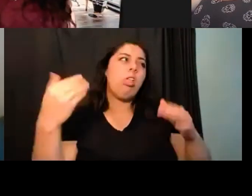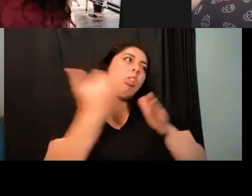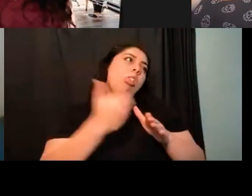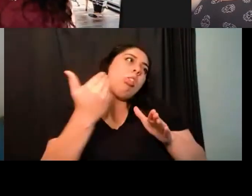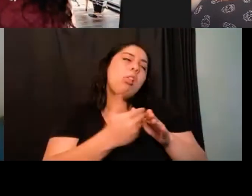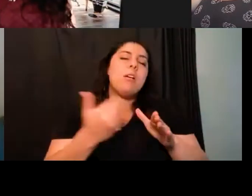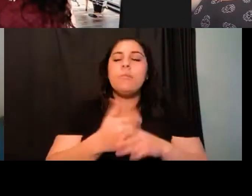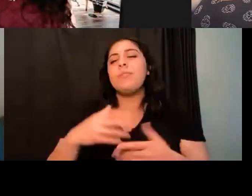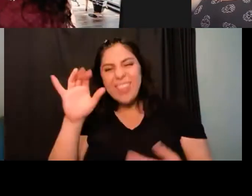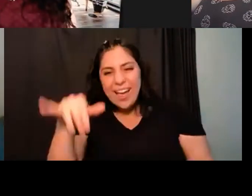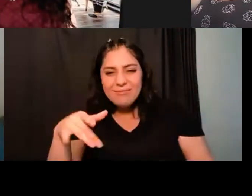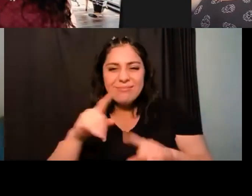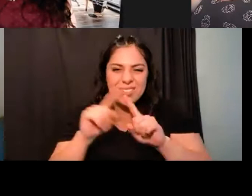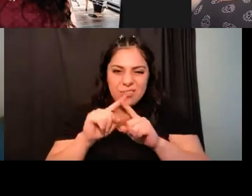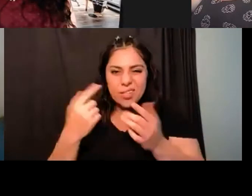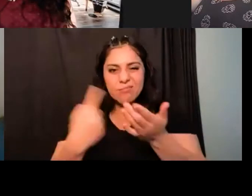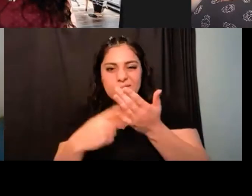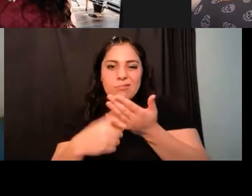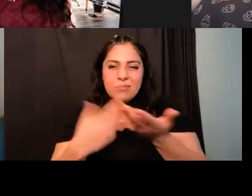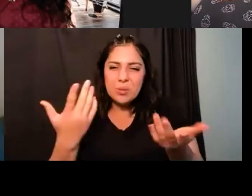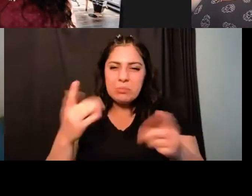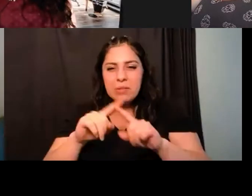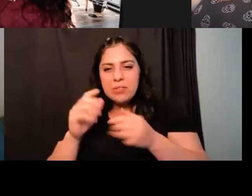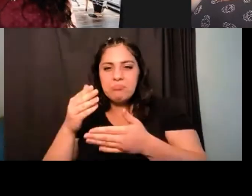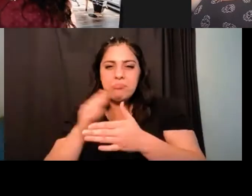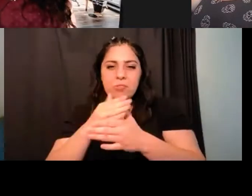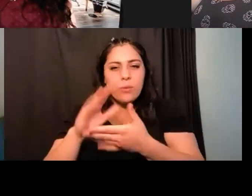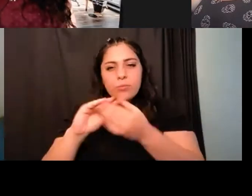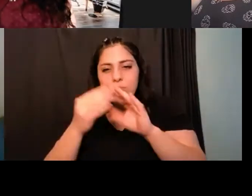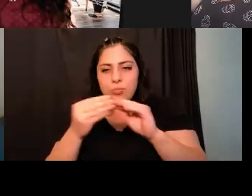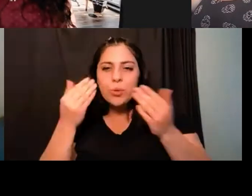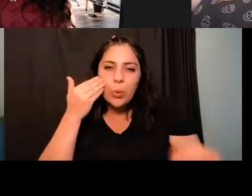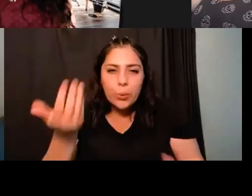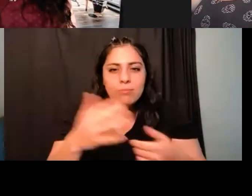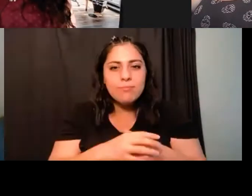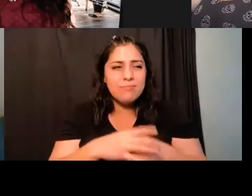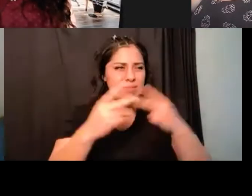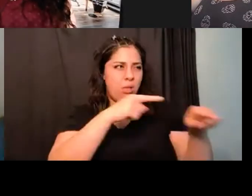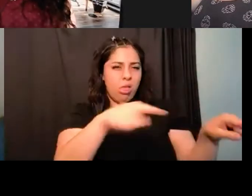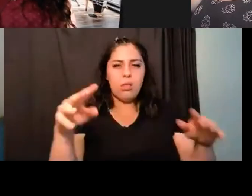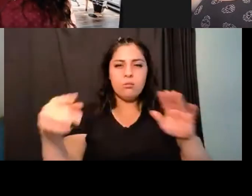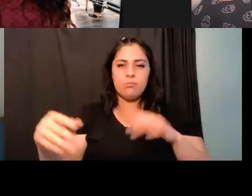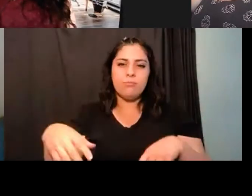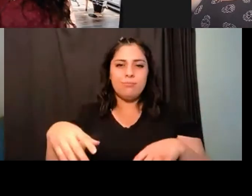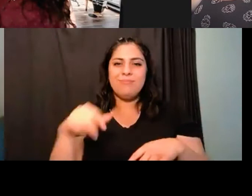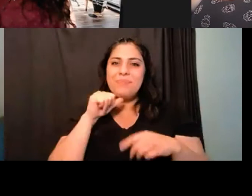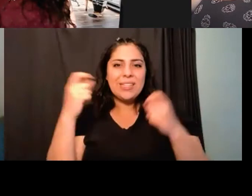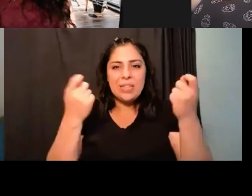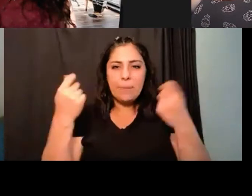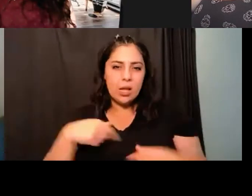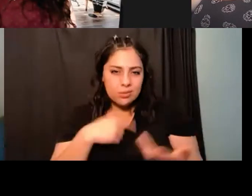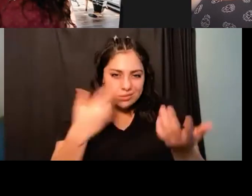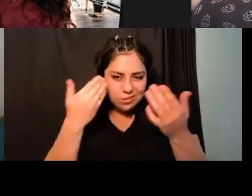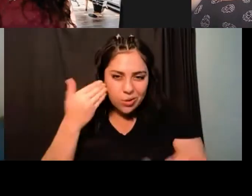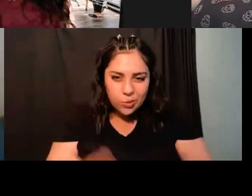it started as conversations, sharing stories. Yeah. About people not celebrating us. Yeah. Yeah. So yeah, I've